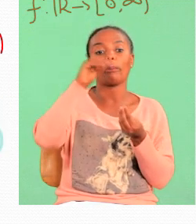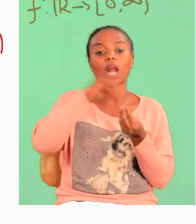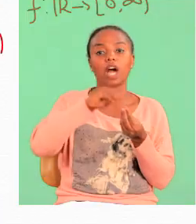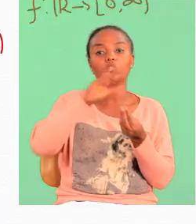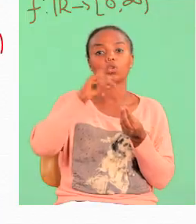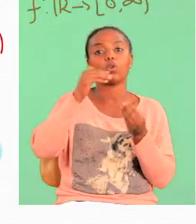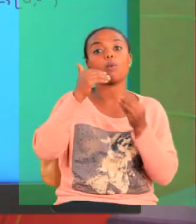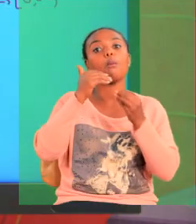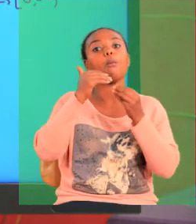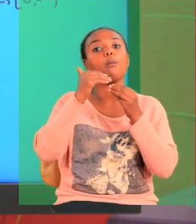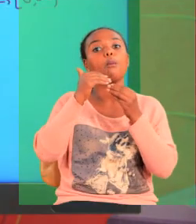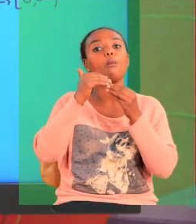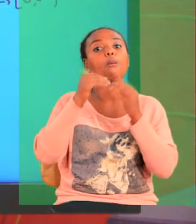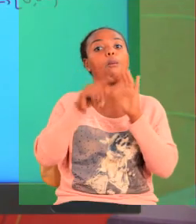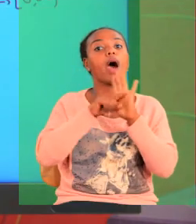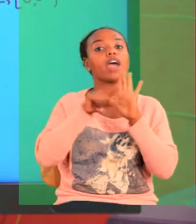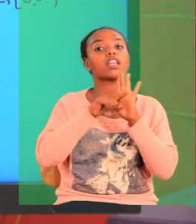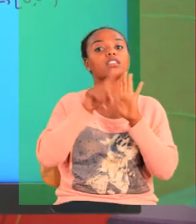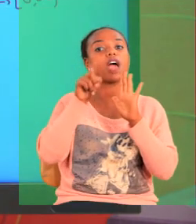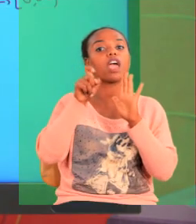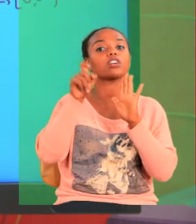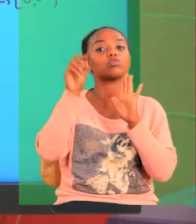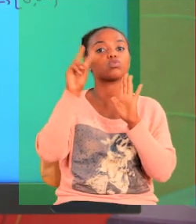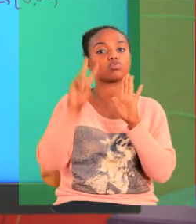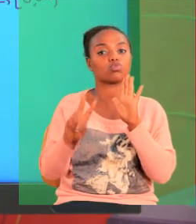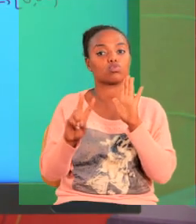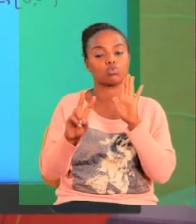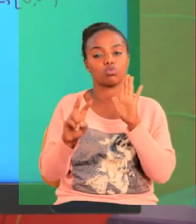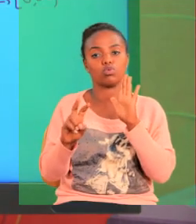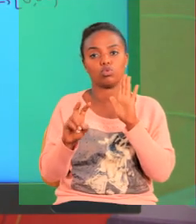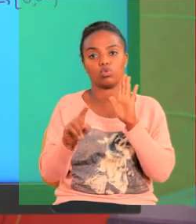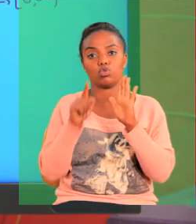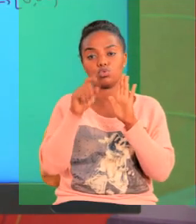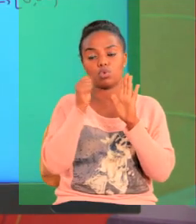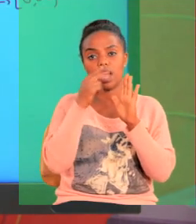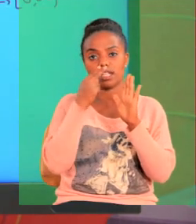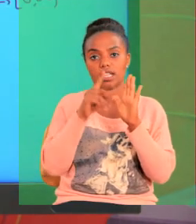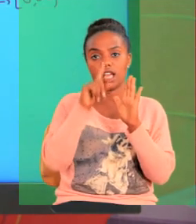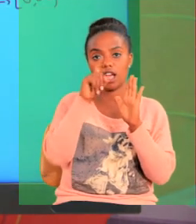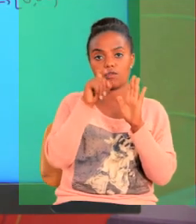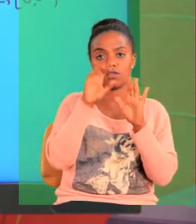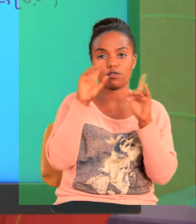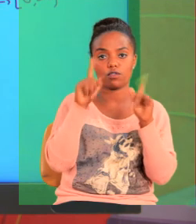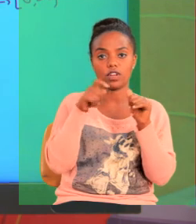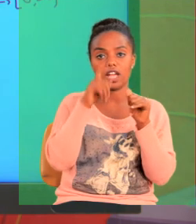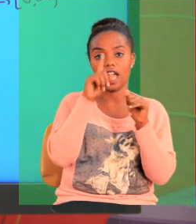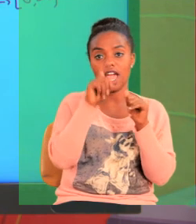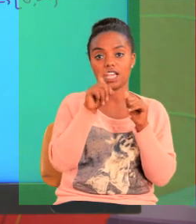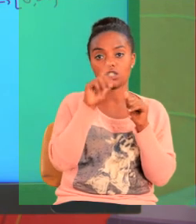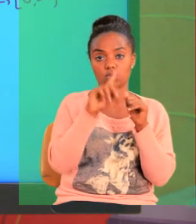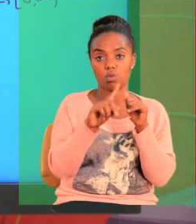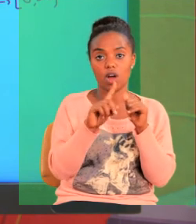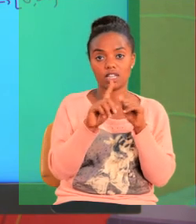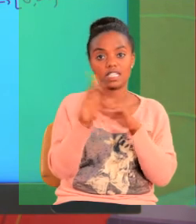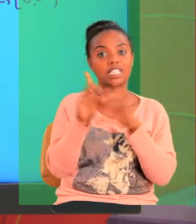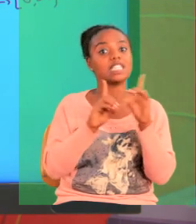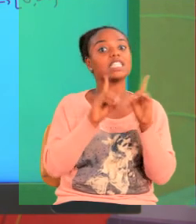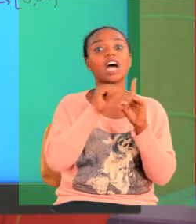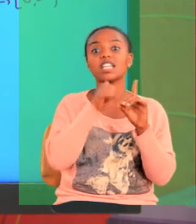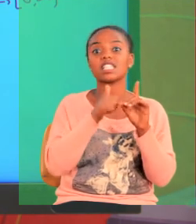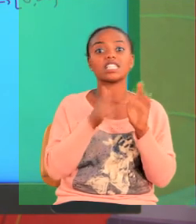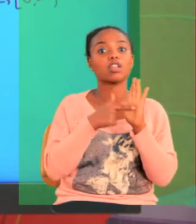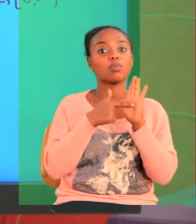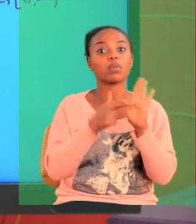minus x2. So as you can see, f of x1 is equal to f of x2 doesn't imply